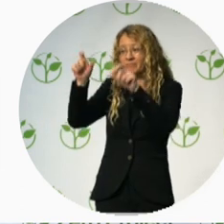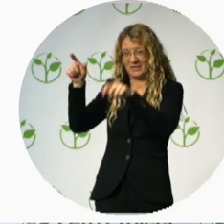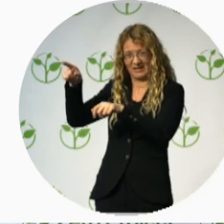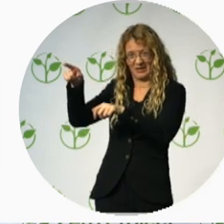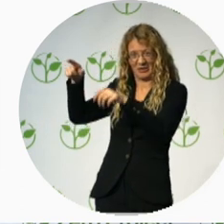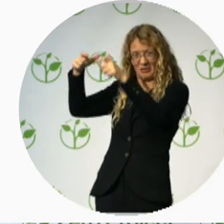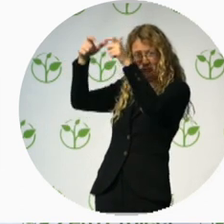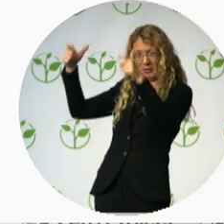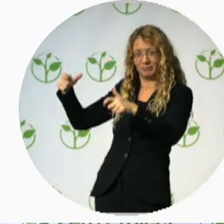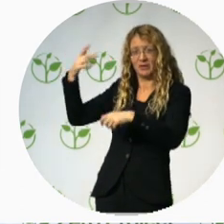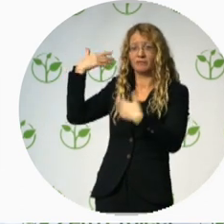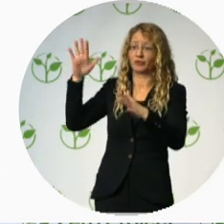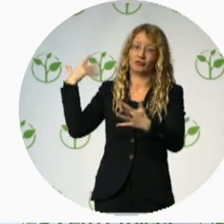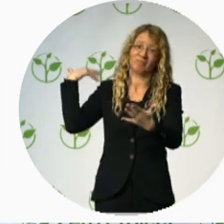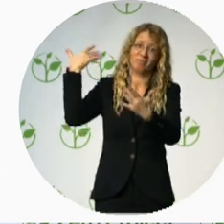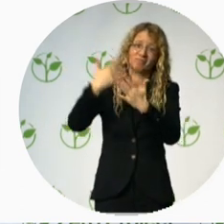one in Jamaica.